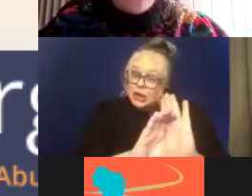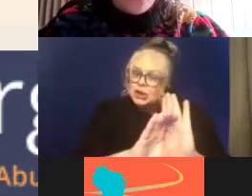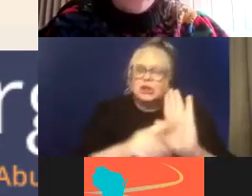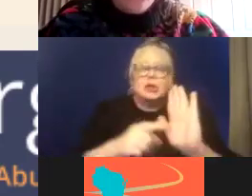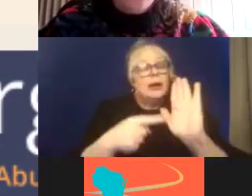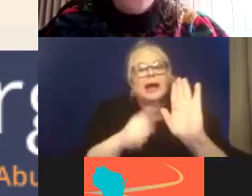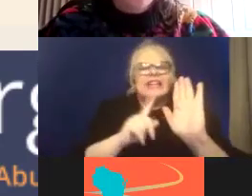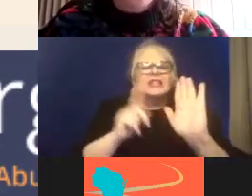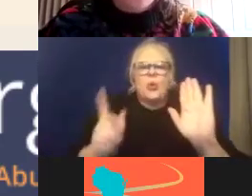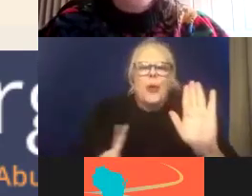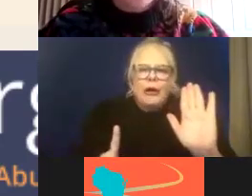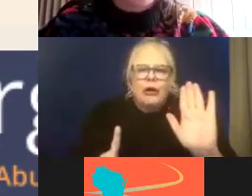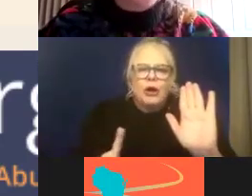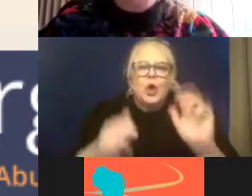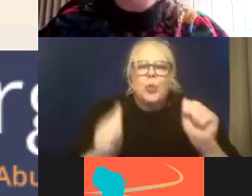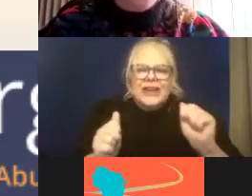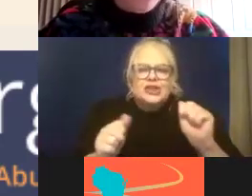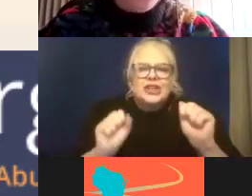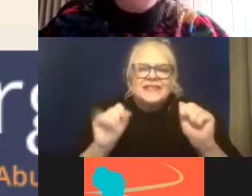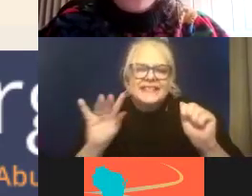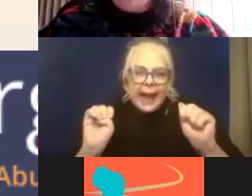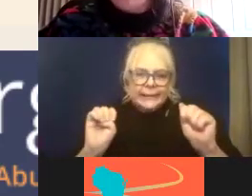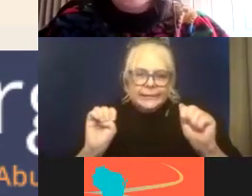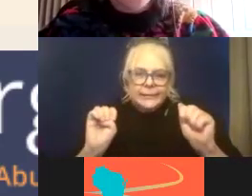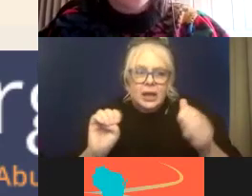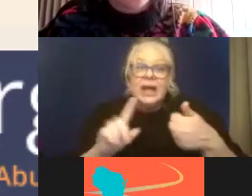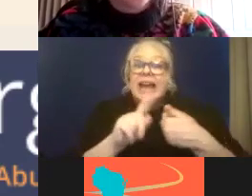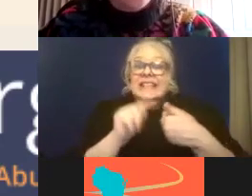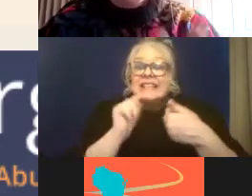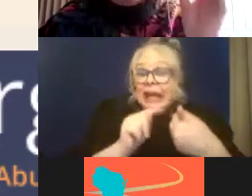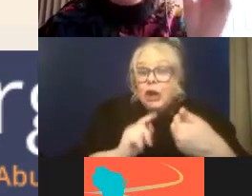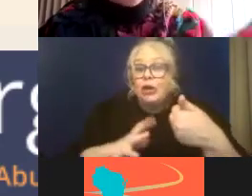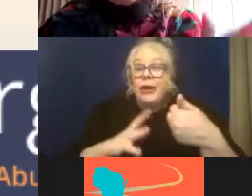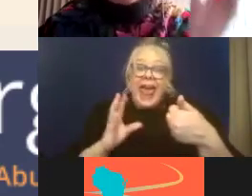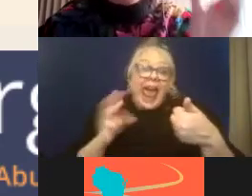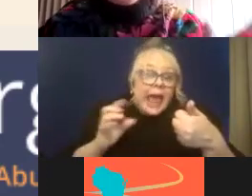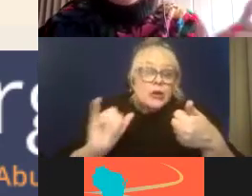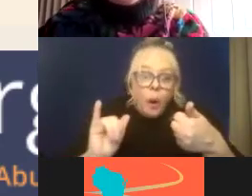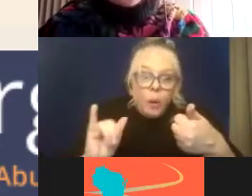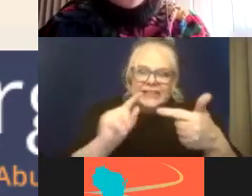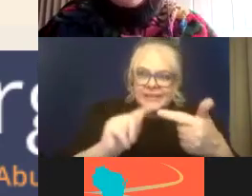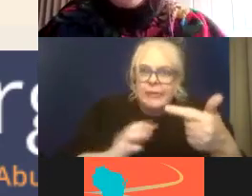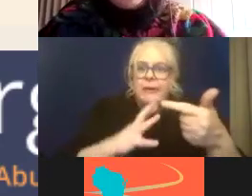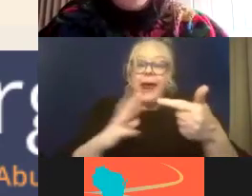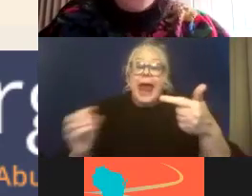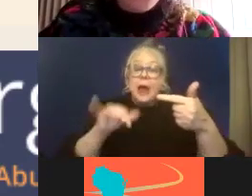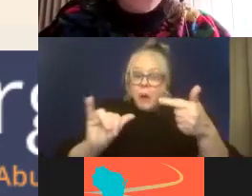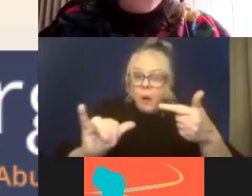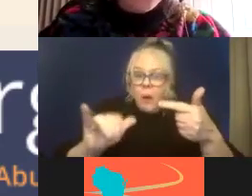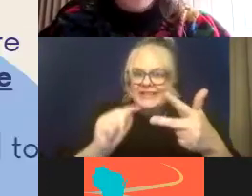participating platforms to have matching content removed. So anything that matches that same hash, that digital footprint.